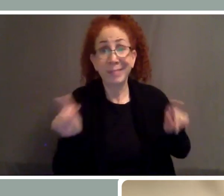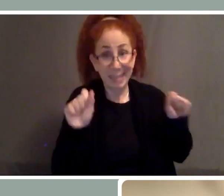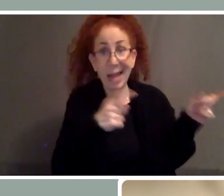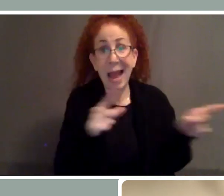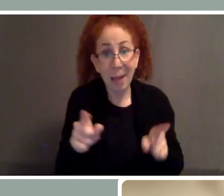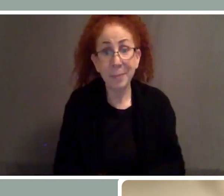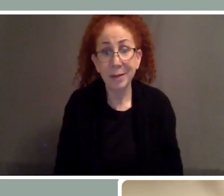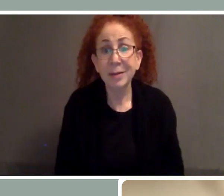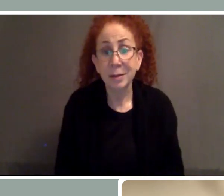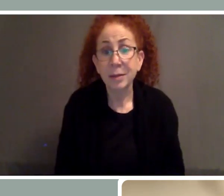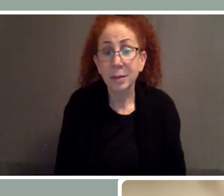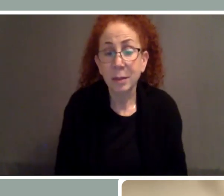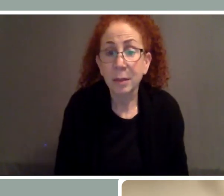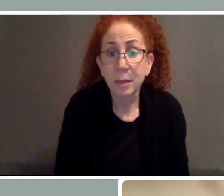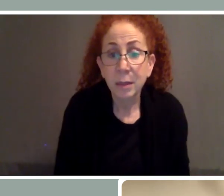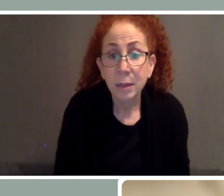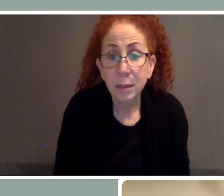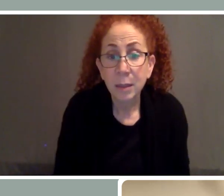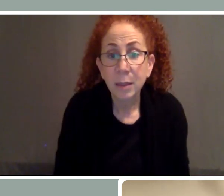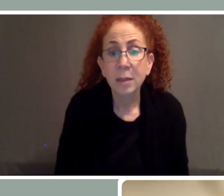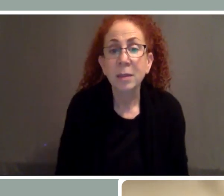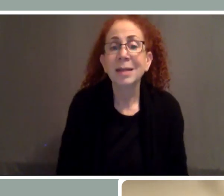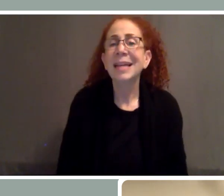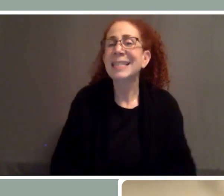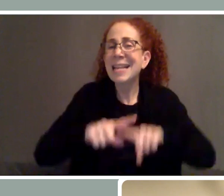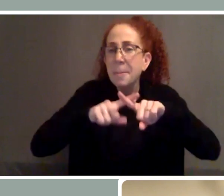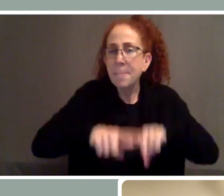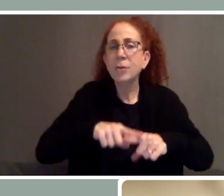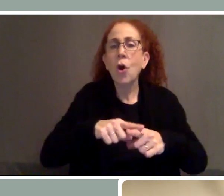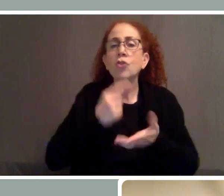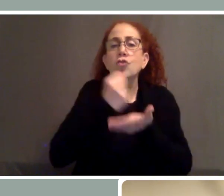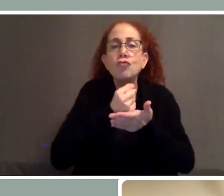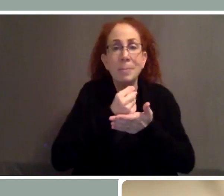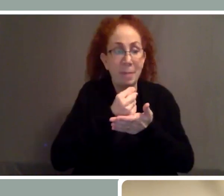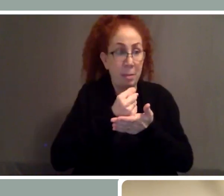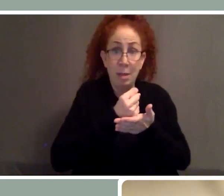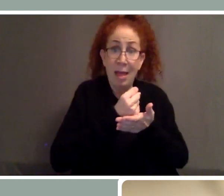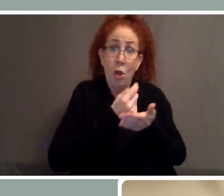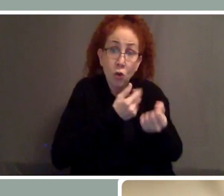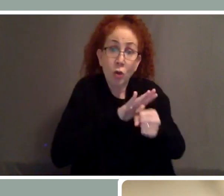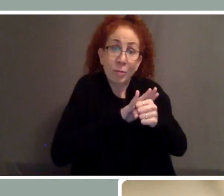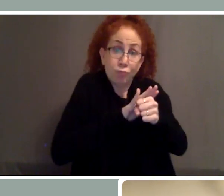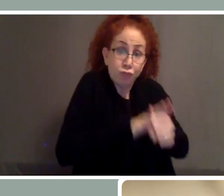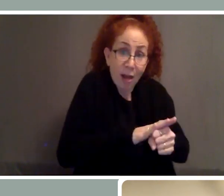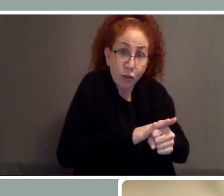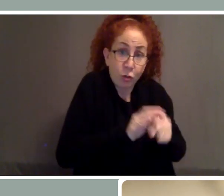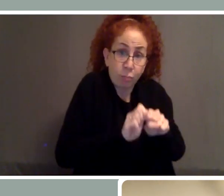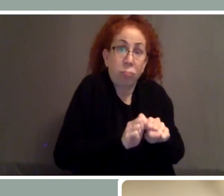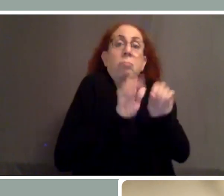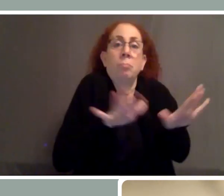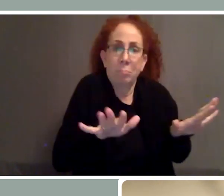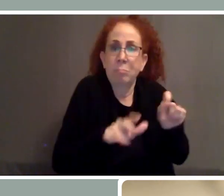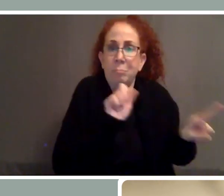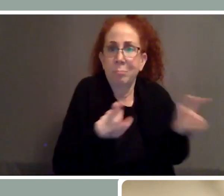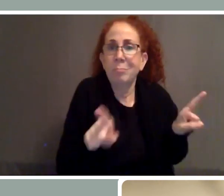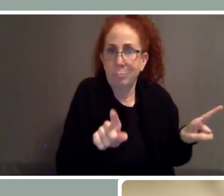of it could be under the pressure of treatment causing that another